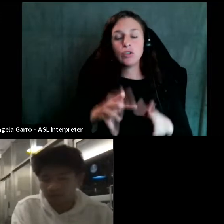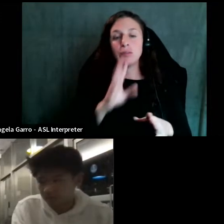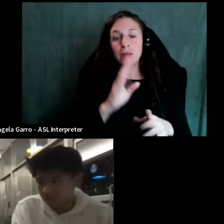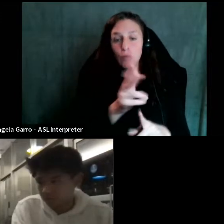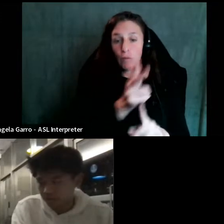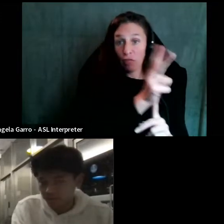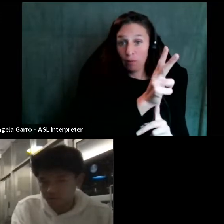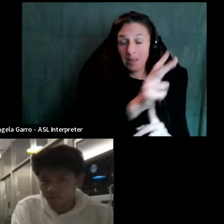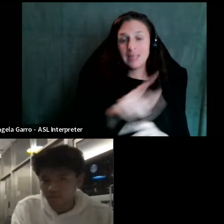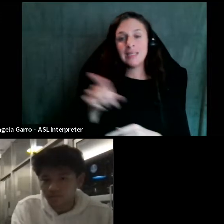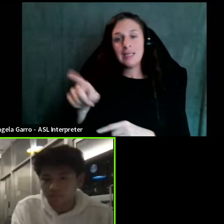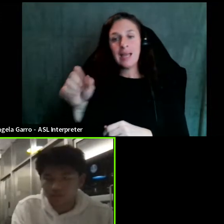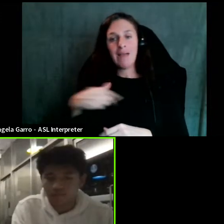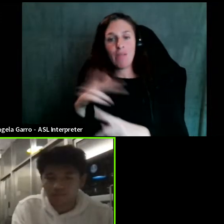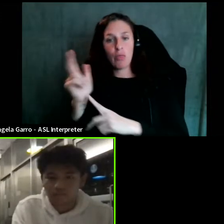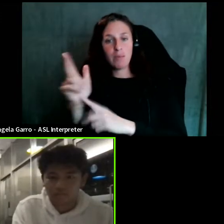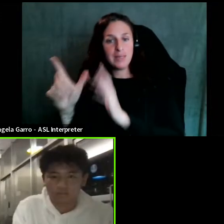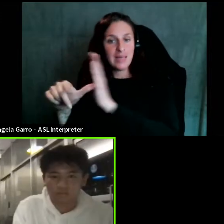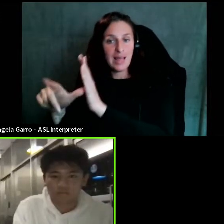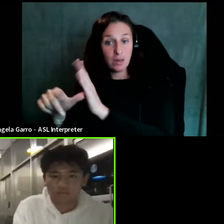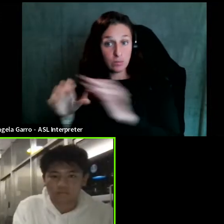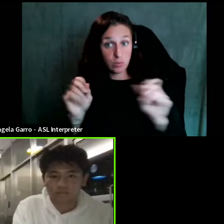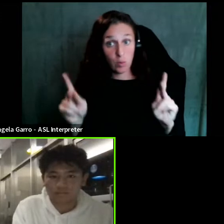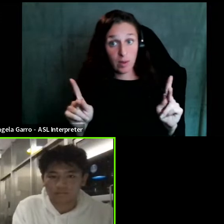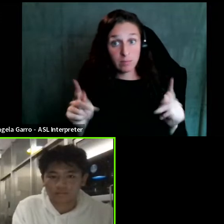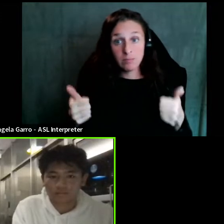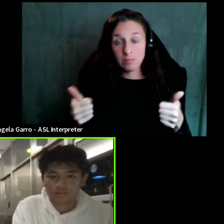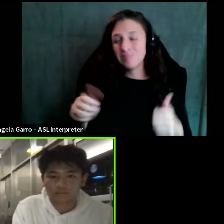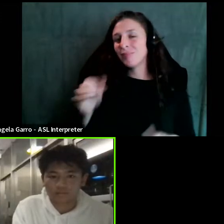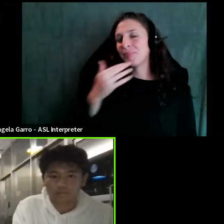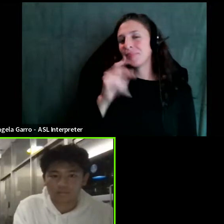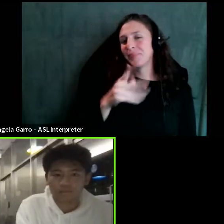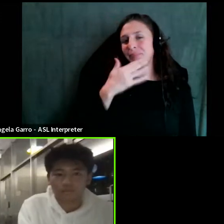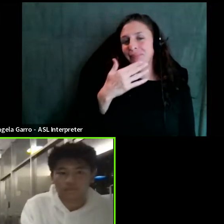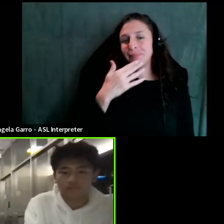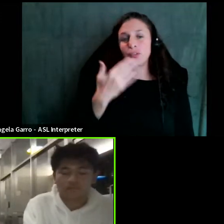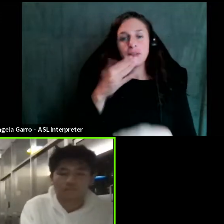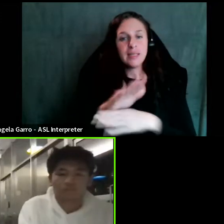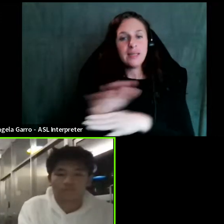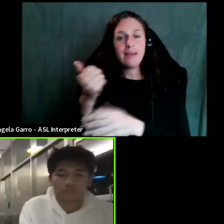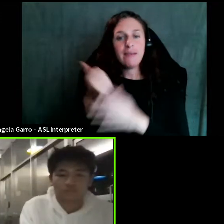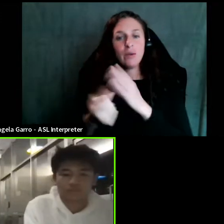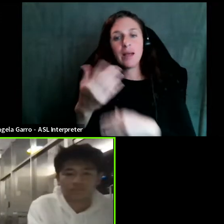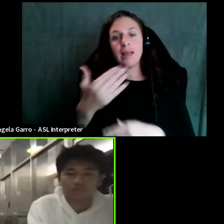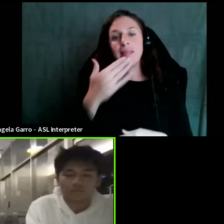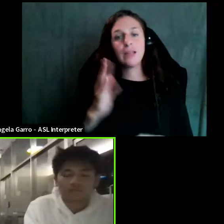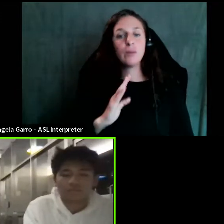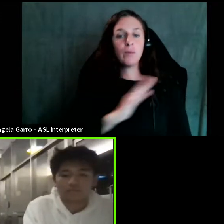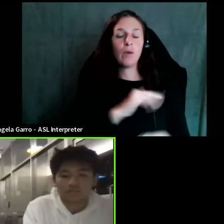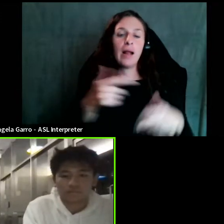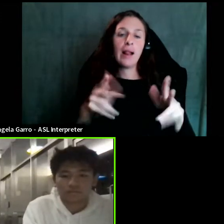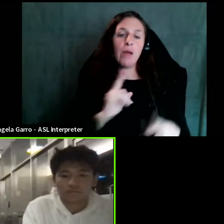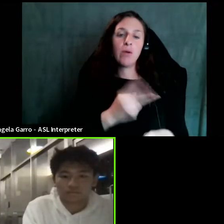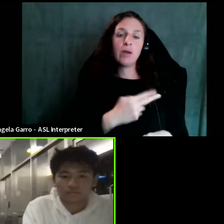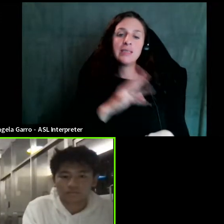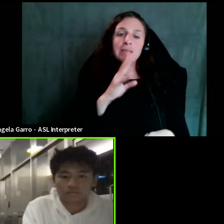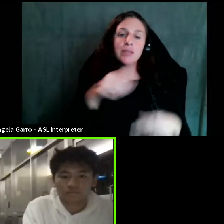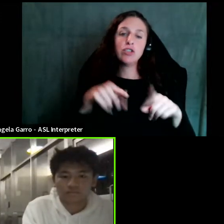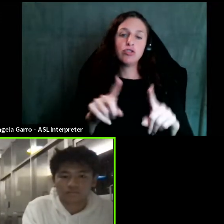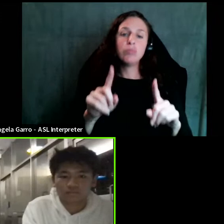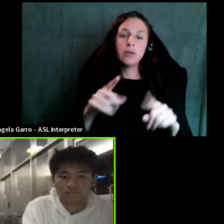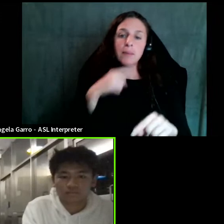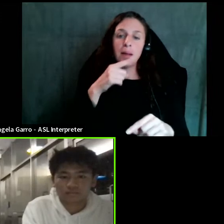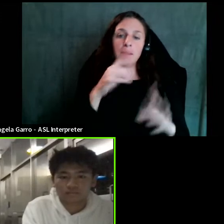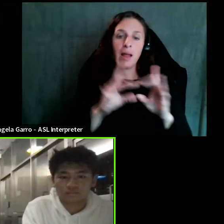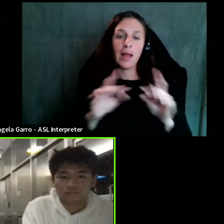3 minutes later. Okay. Okay? Thank you. Thank you. Good evening, everyone, and thank you to the board for allowing us to speak during public comment.